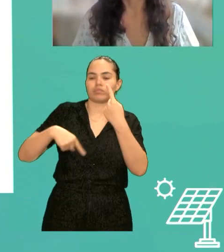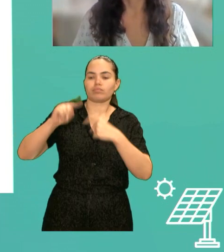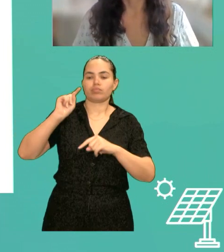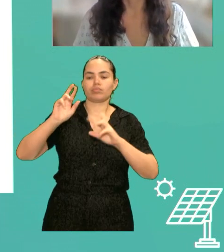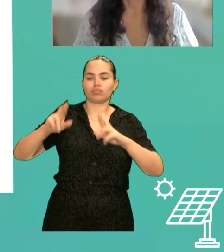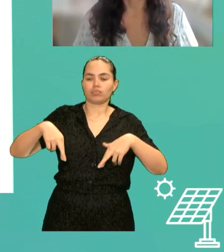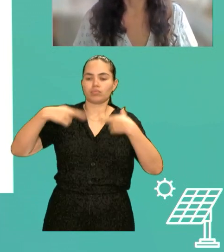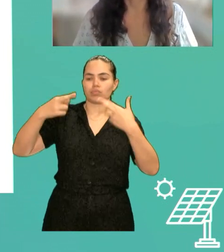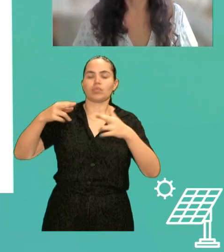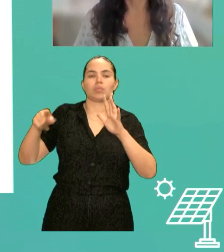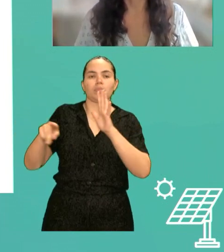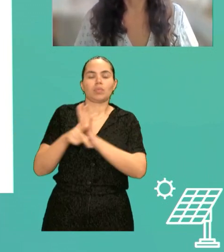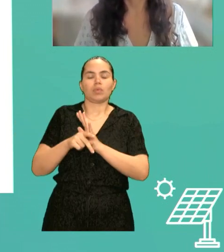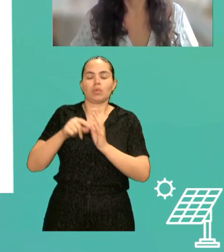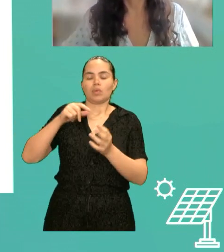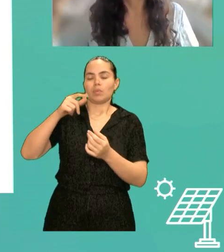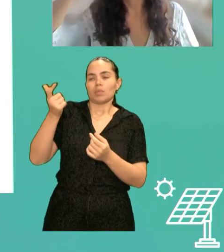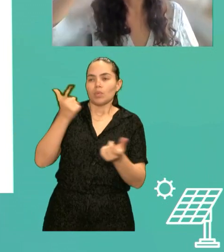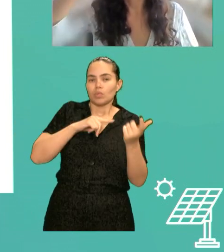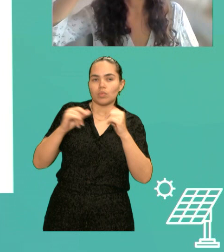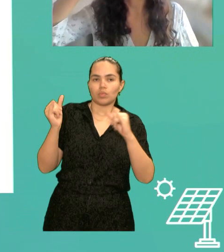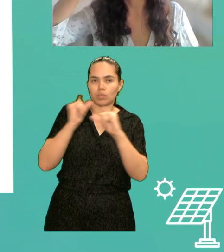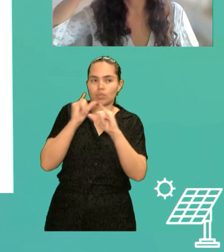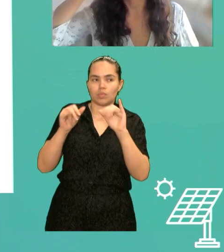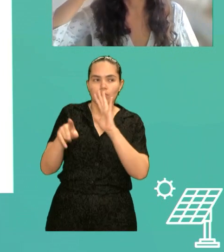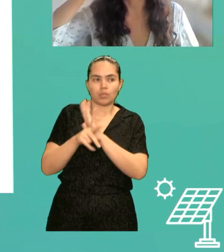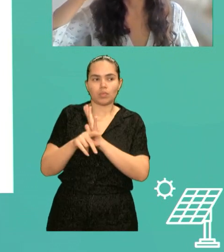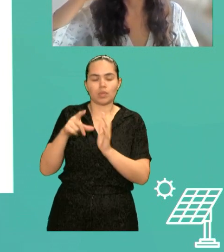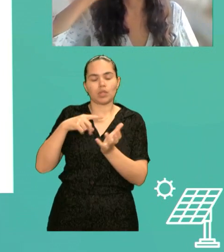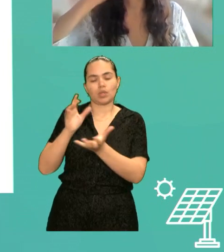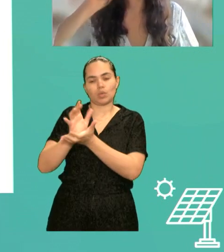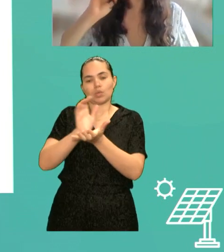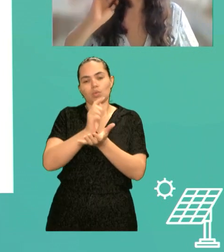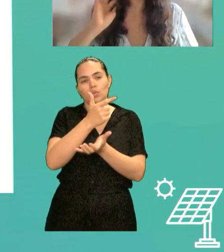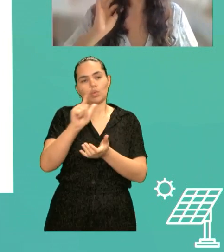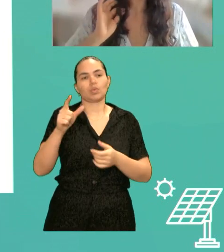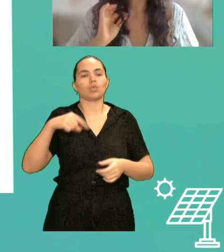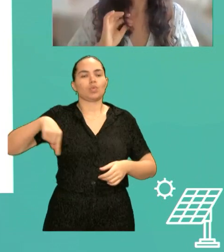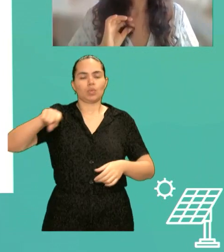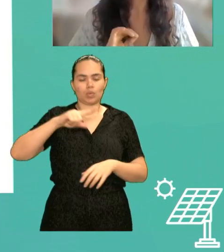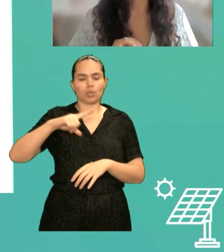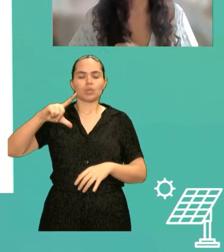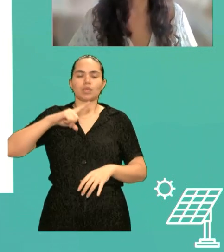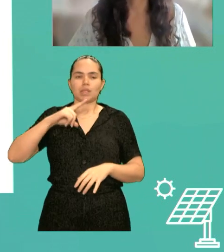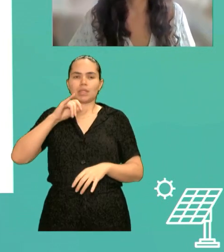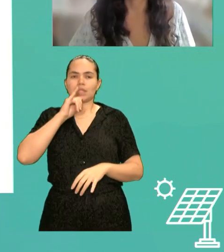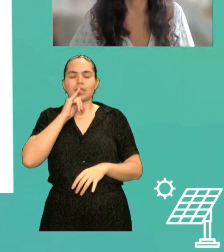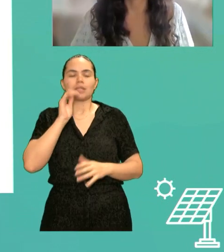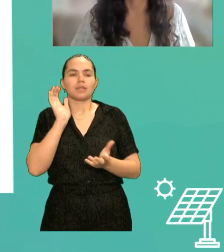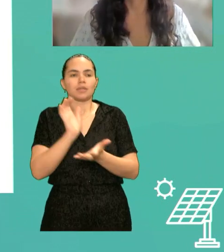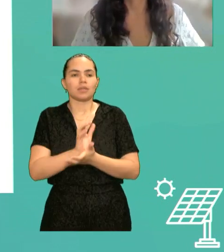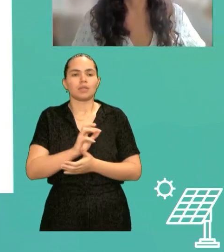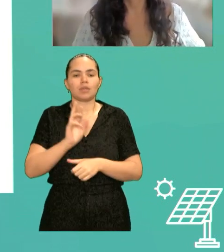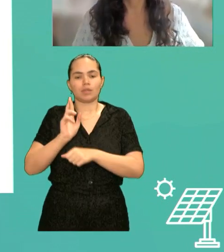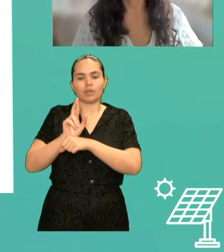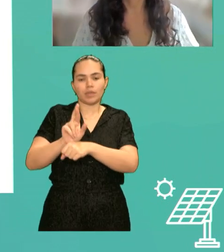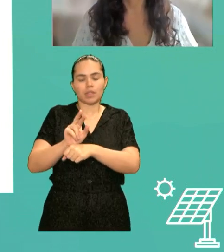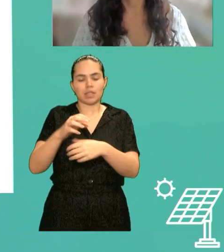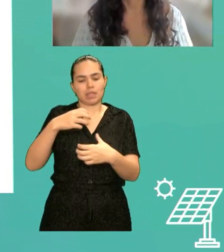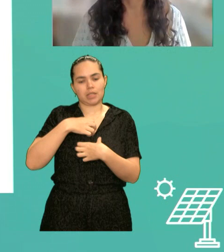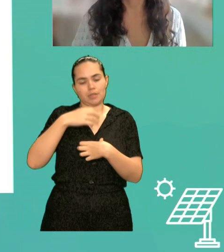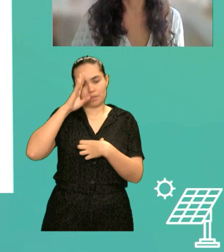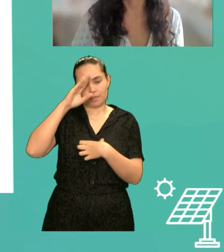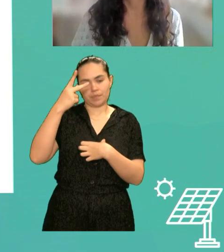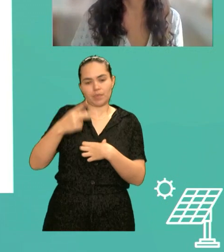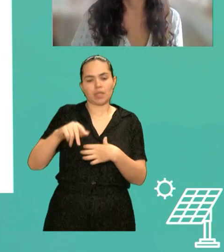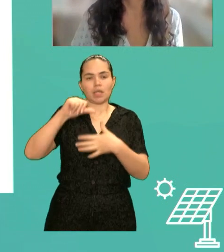other fuels, we have a reference case in this sense, the Caruone project in